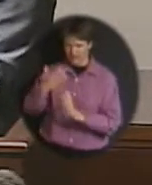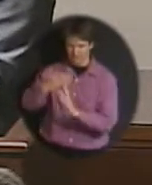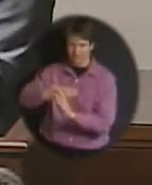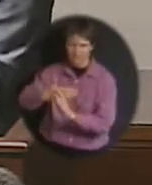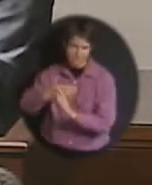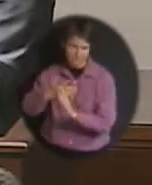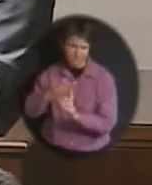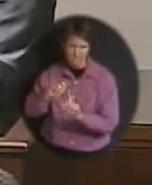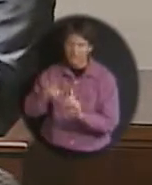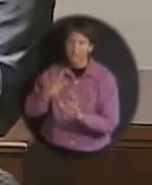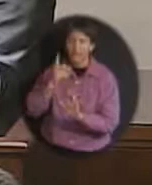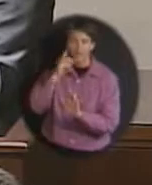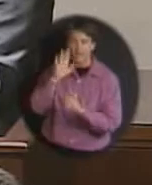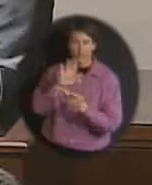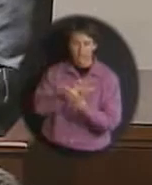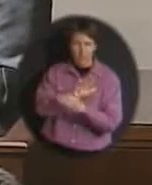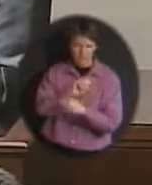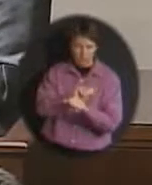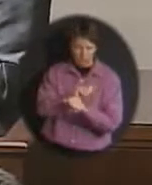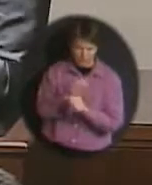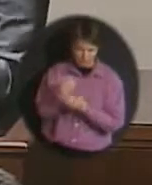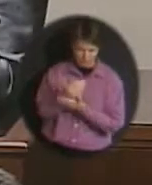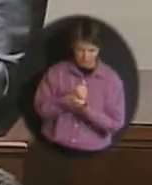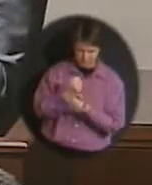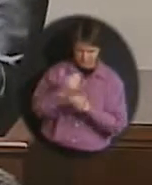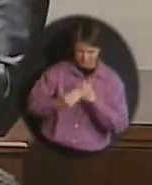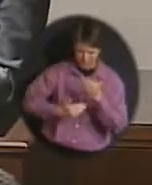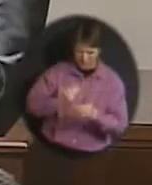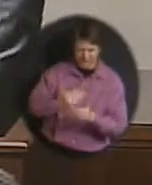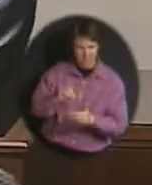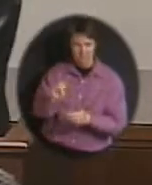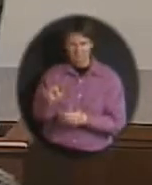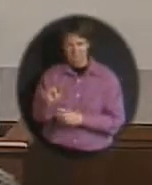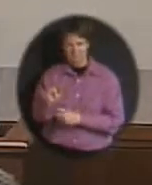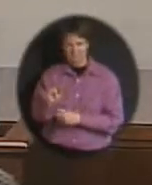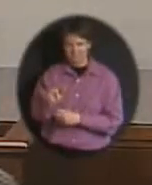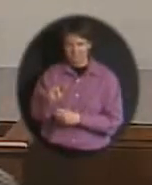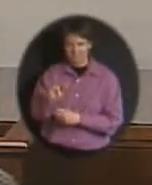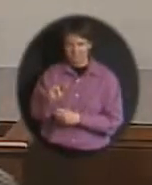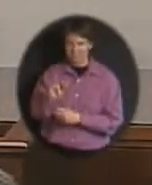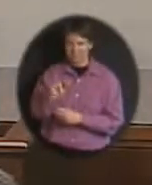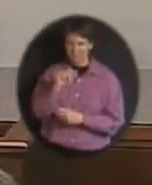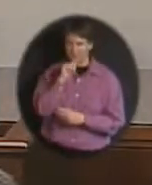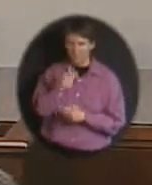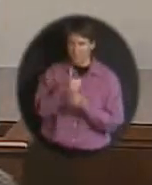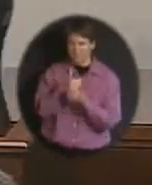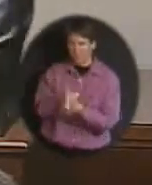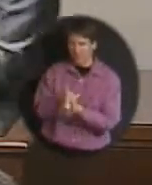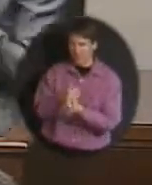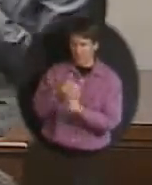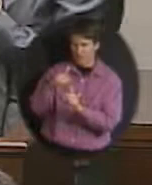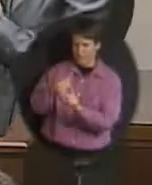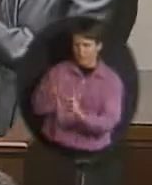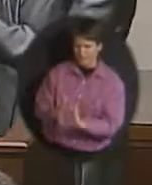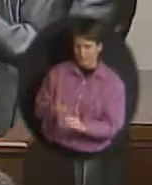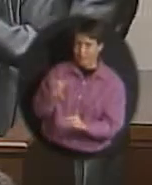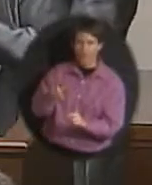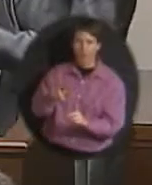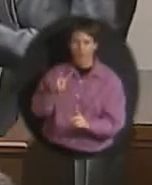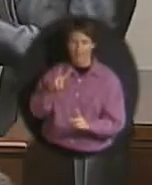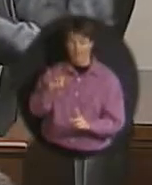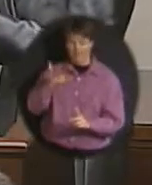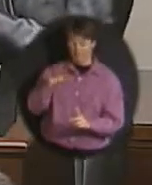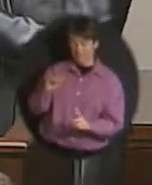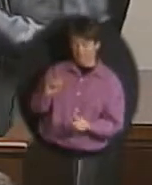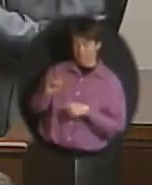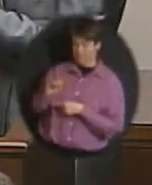the paperwork and the process, it's not currently something that follows the bully, for instance, or that the victim has a